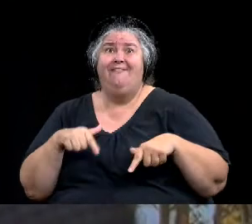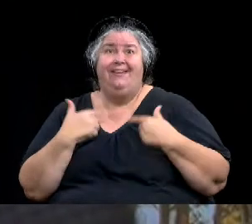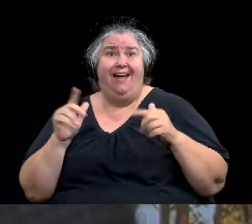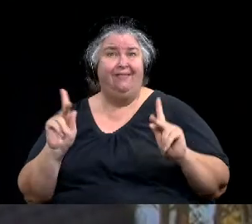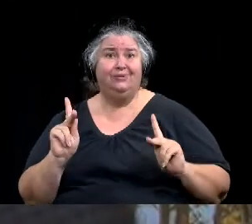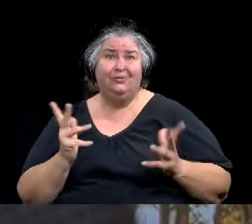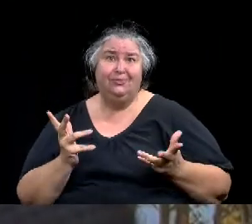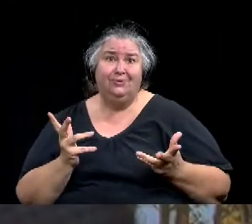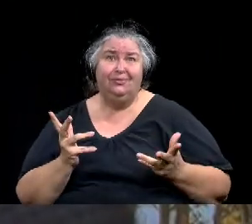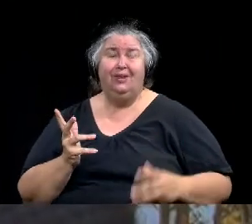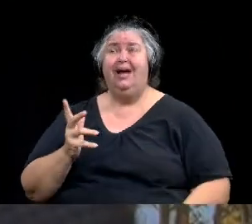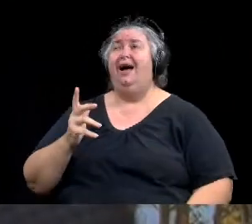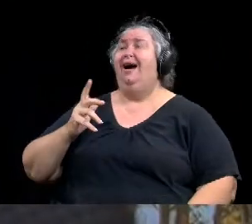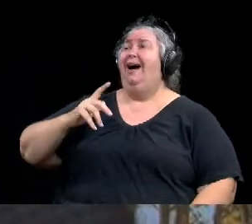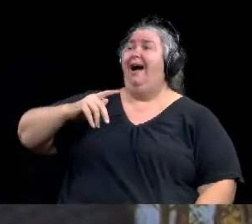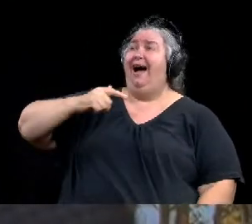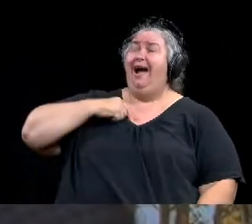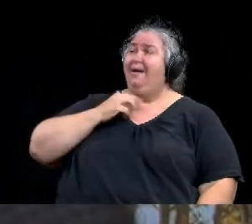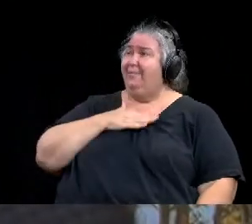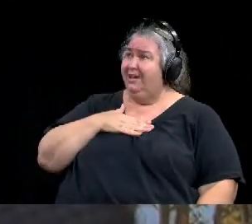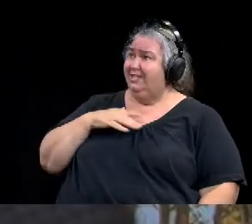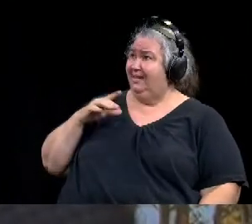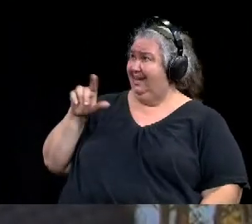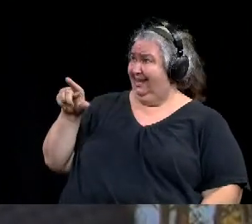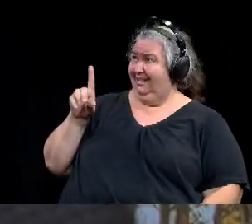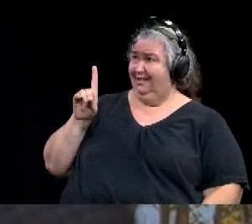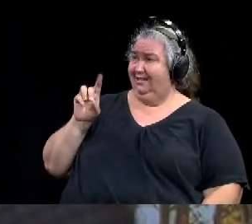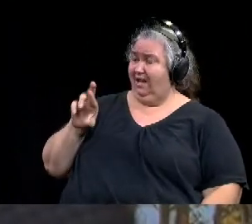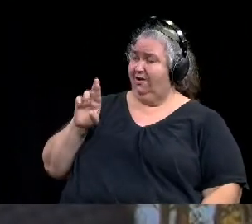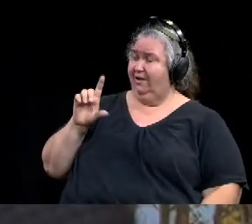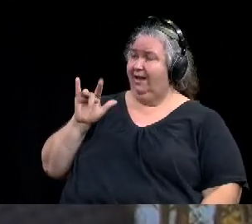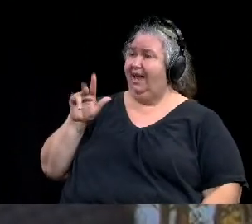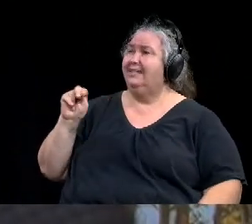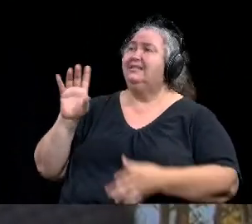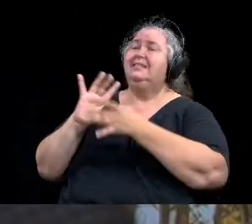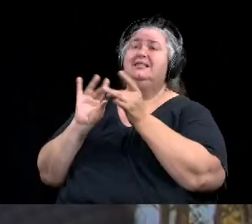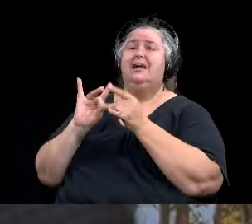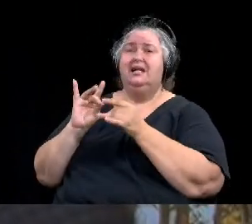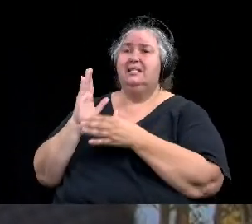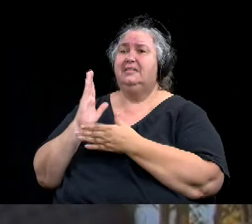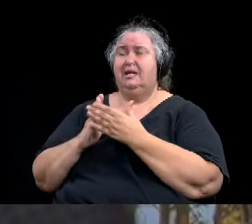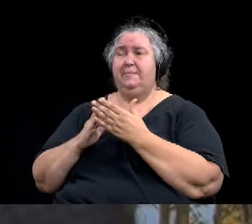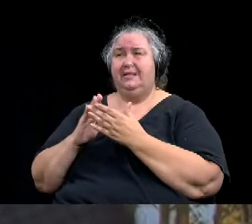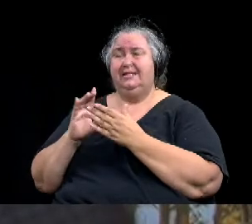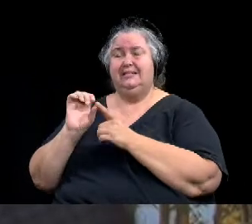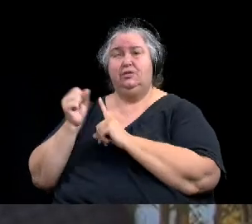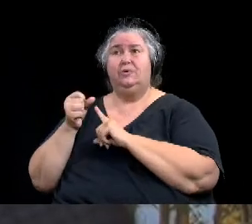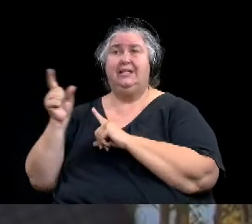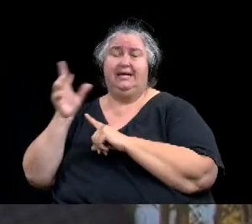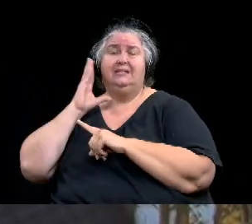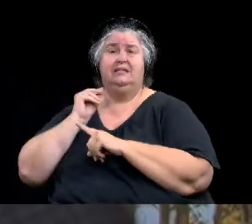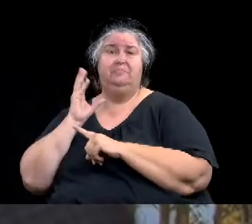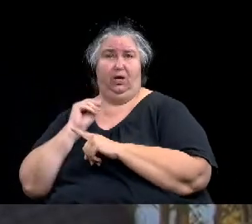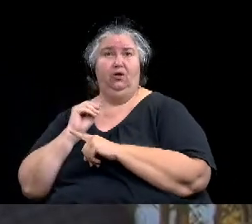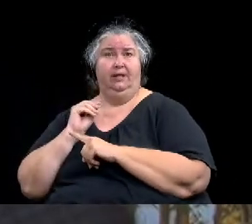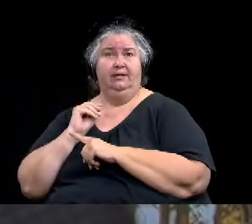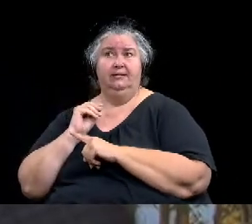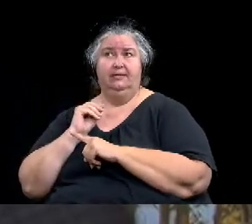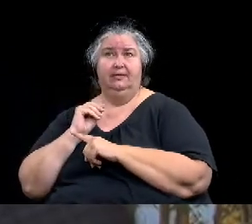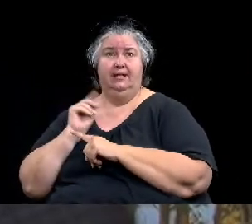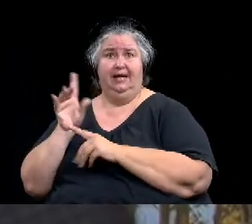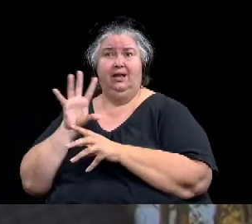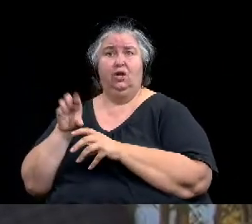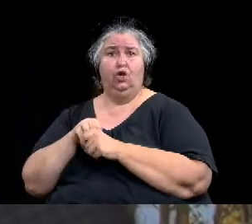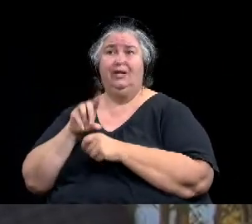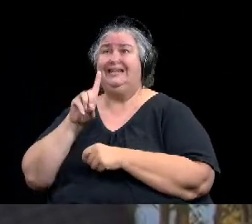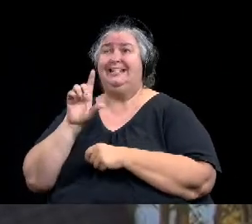I appreciate Dr. Lyson sharing some of the cases he has seen, some of the difficult outcomes that he has his patients experience, including